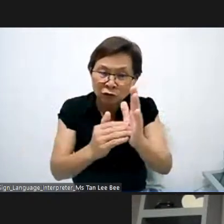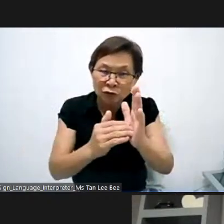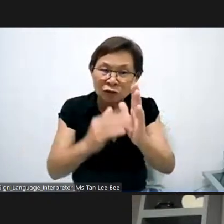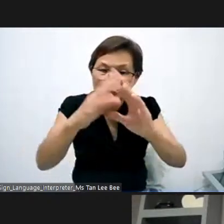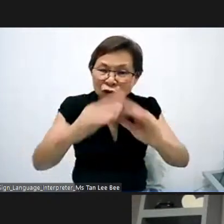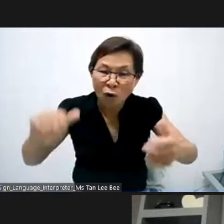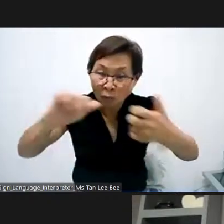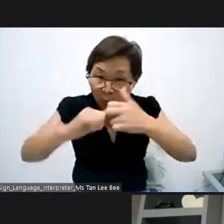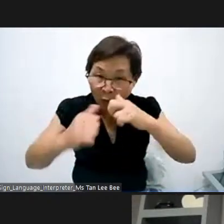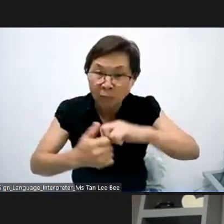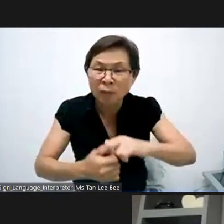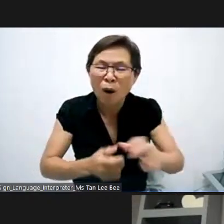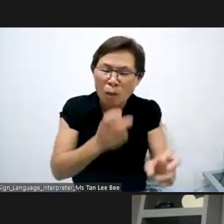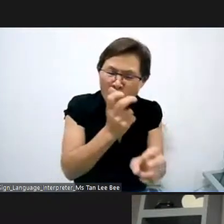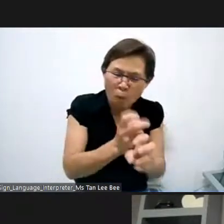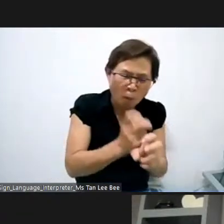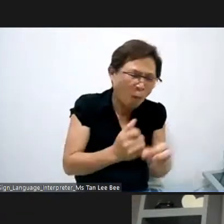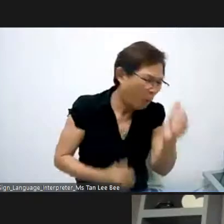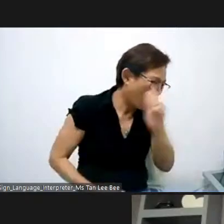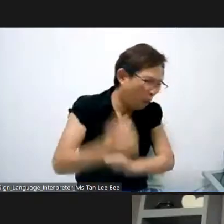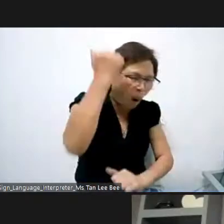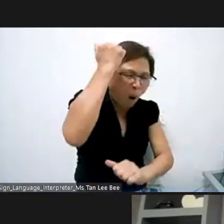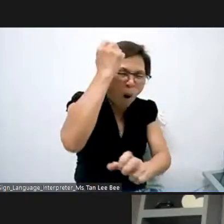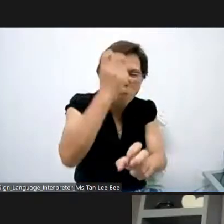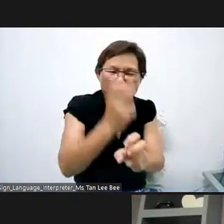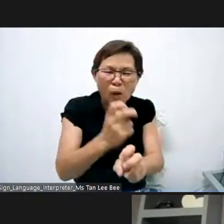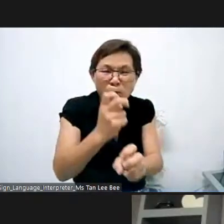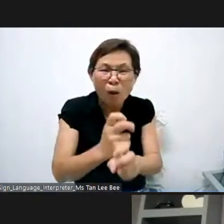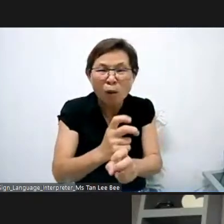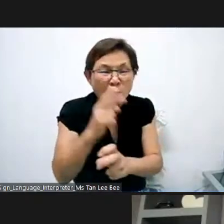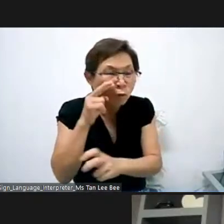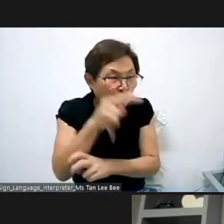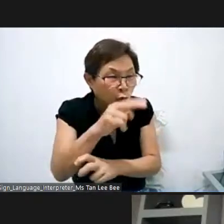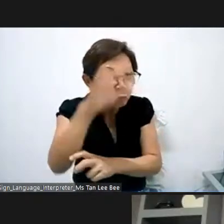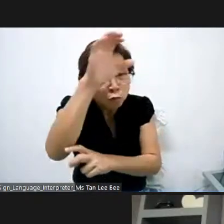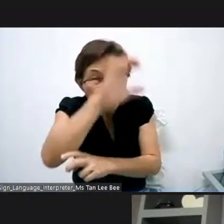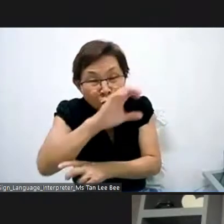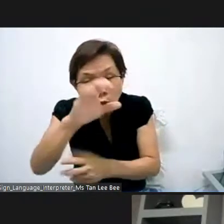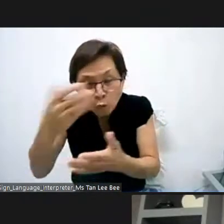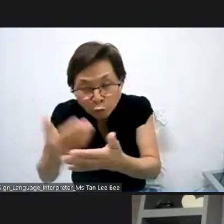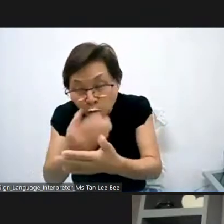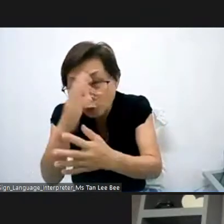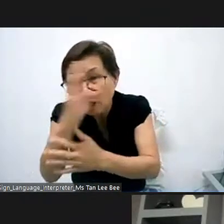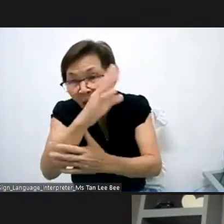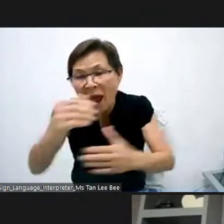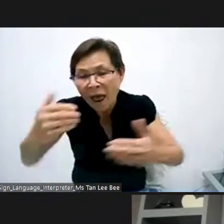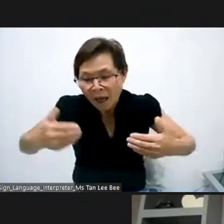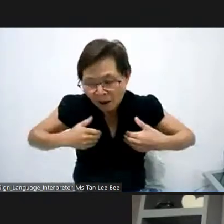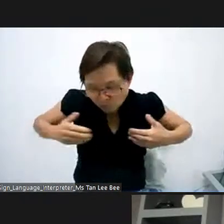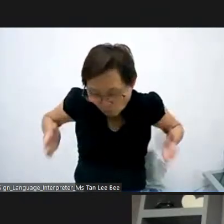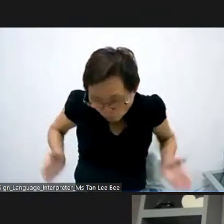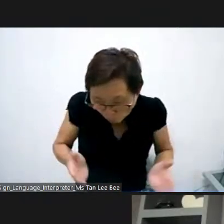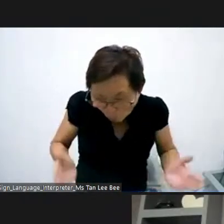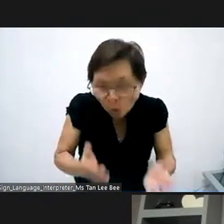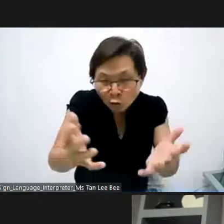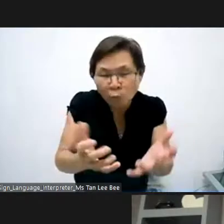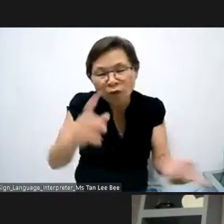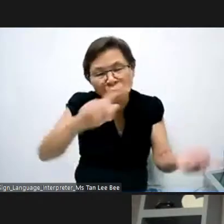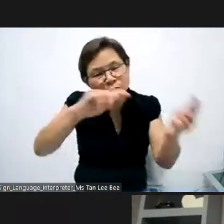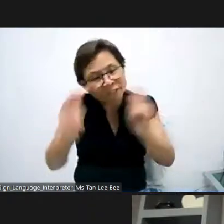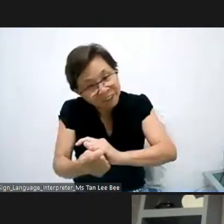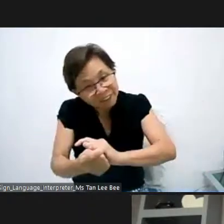is the most challenging part is to look for innovation and have that motivation that you want to change